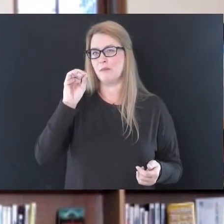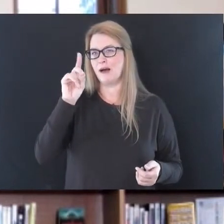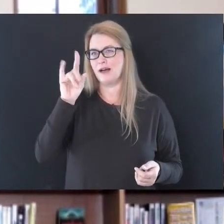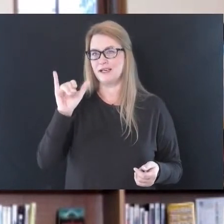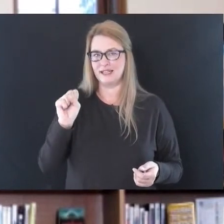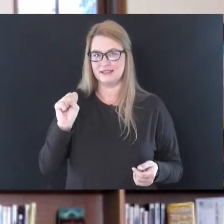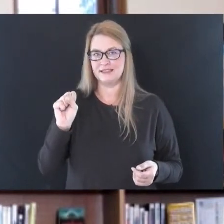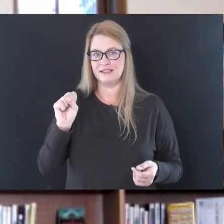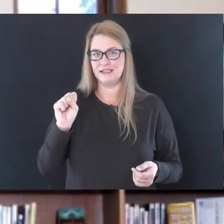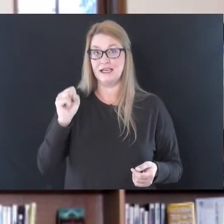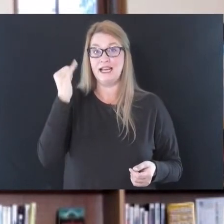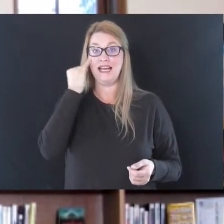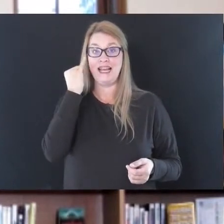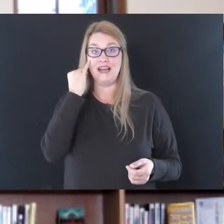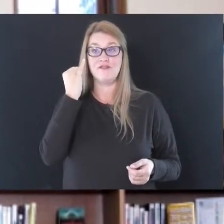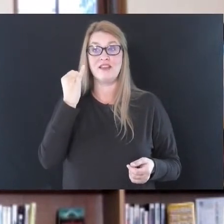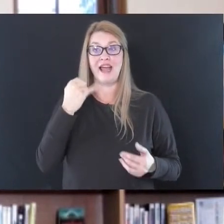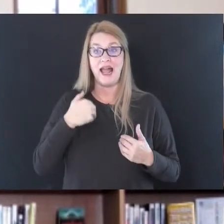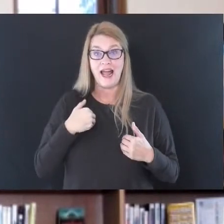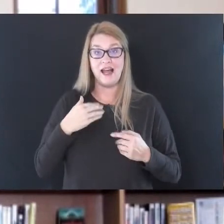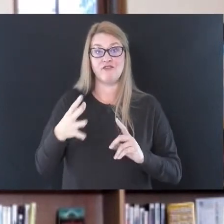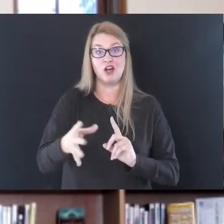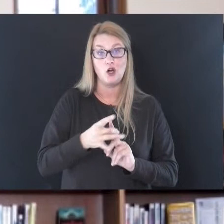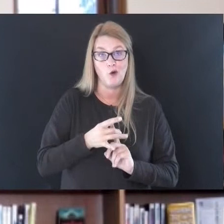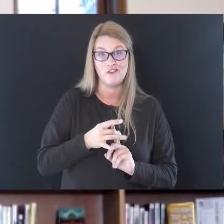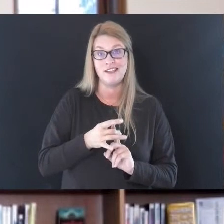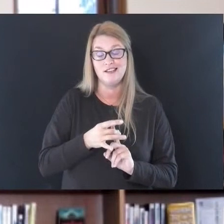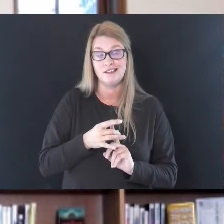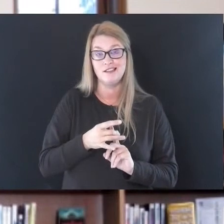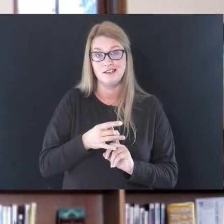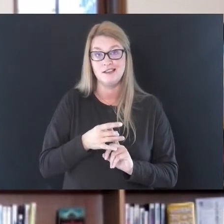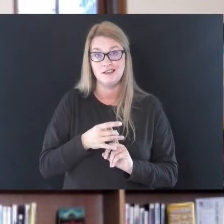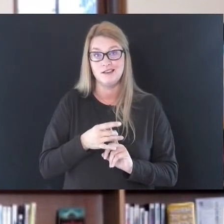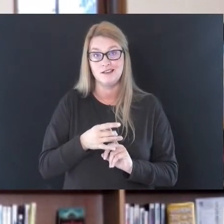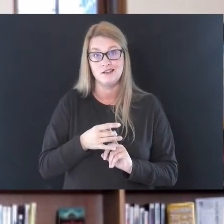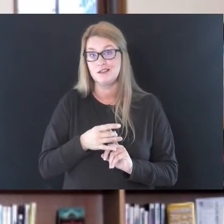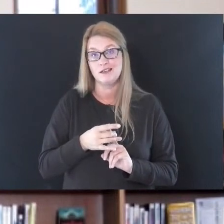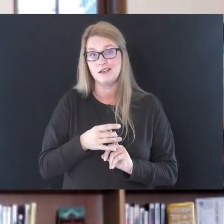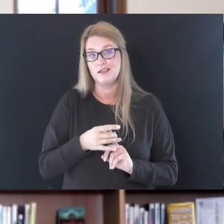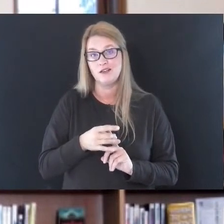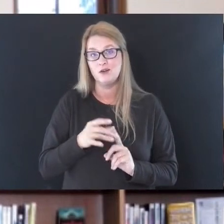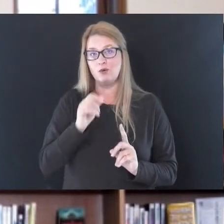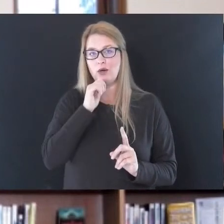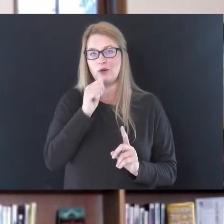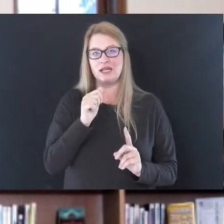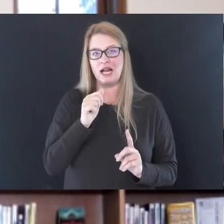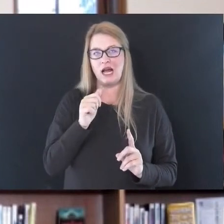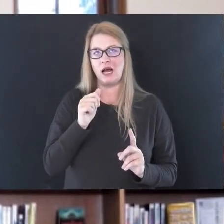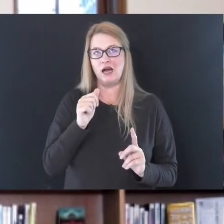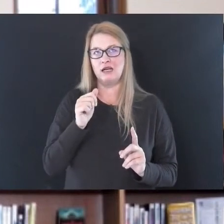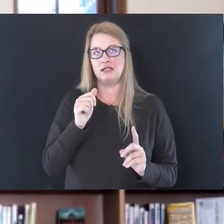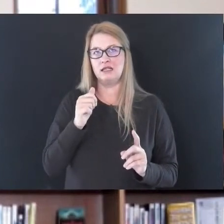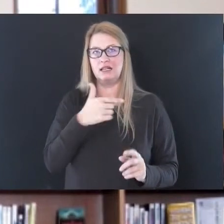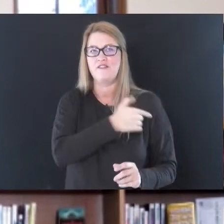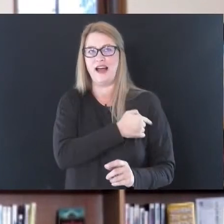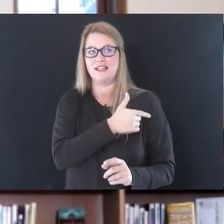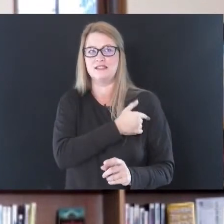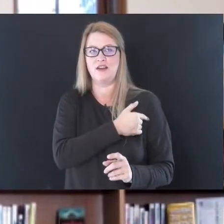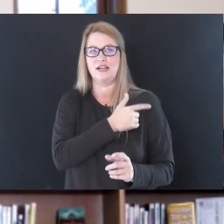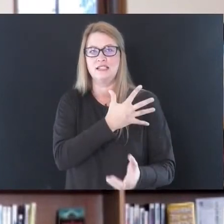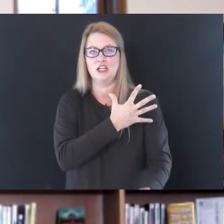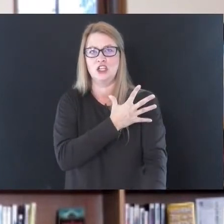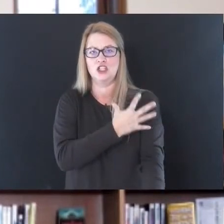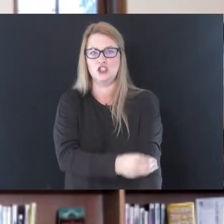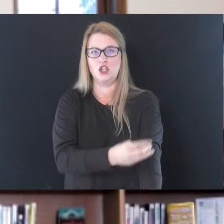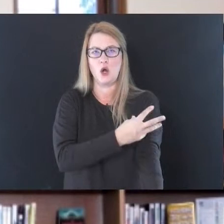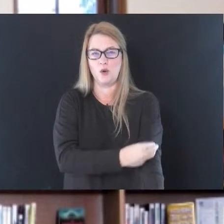come across, you know, COVID-19. So we would not be asking people who got the vaccine to go and